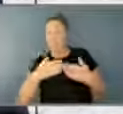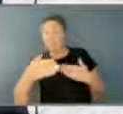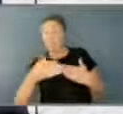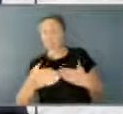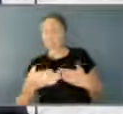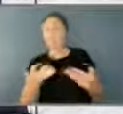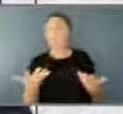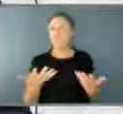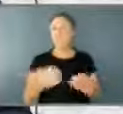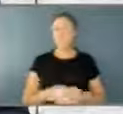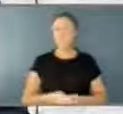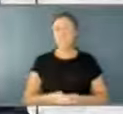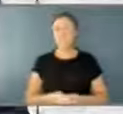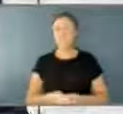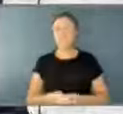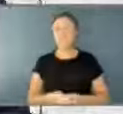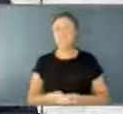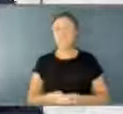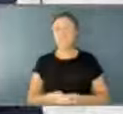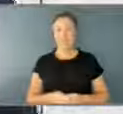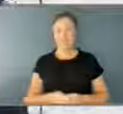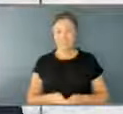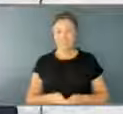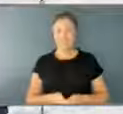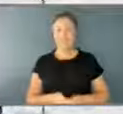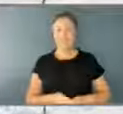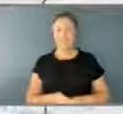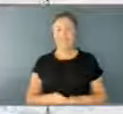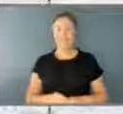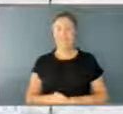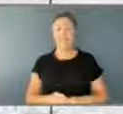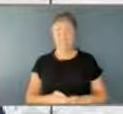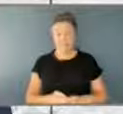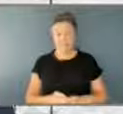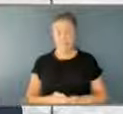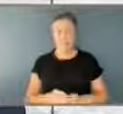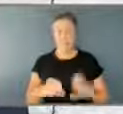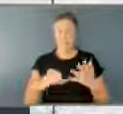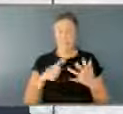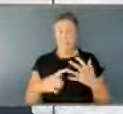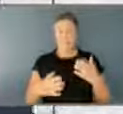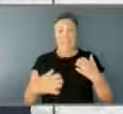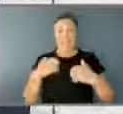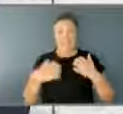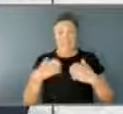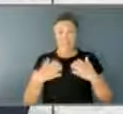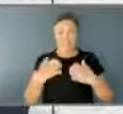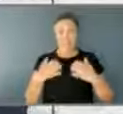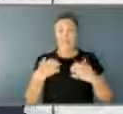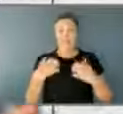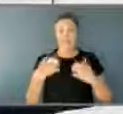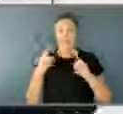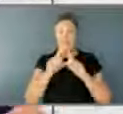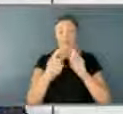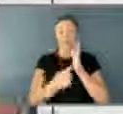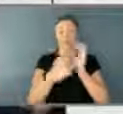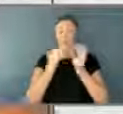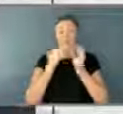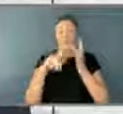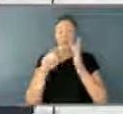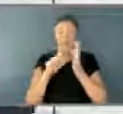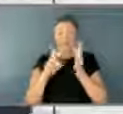But a very keen enthusiasm to come back to Australia, which he knows so well with Dr. Biden, and of course